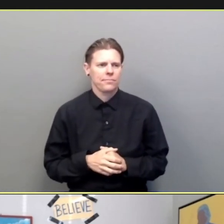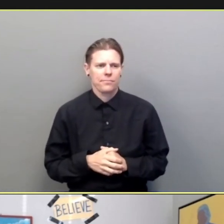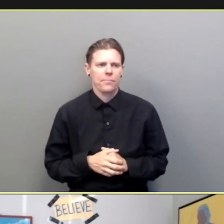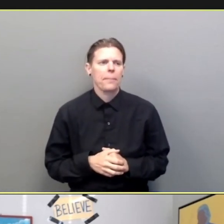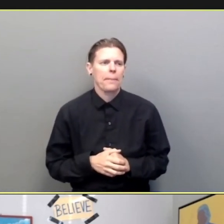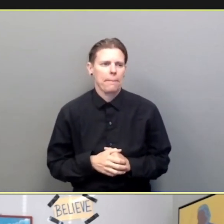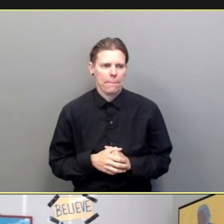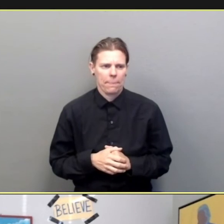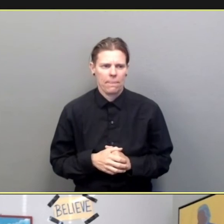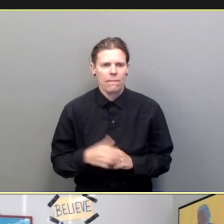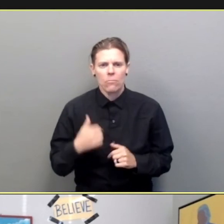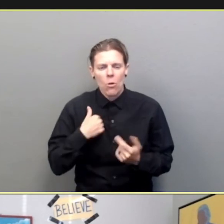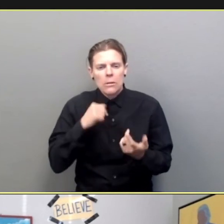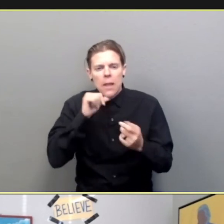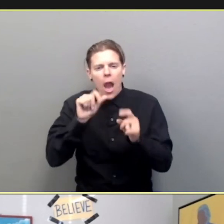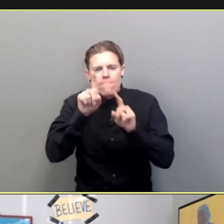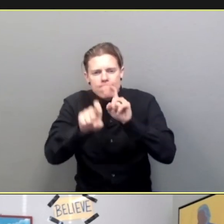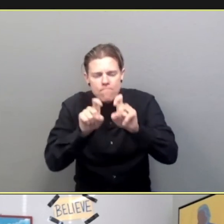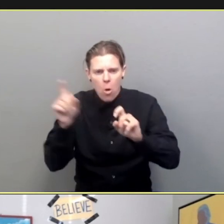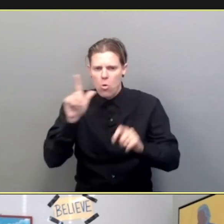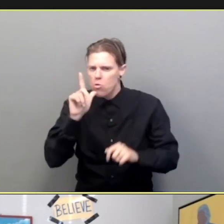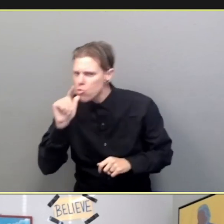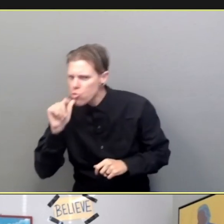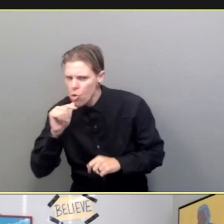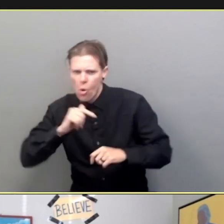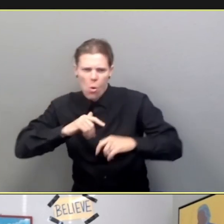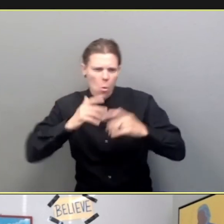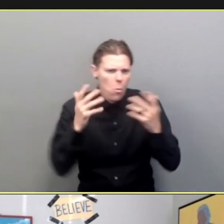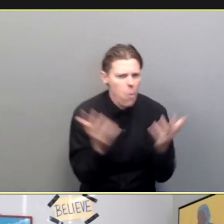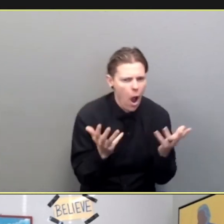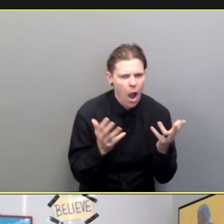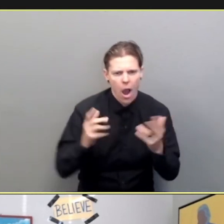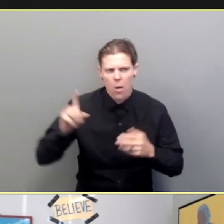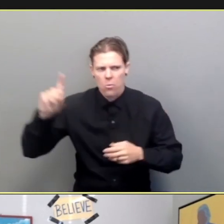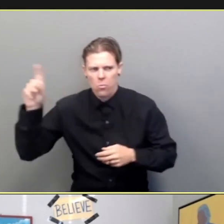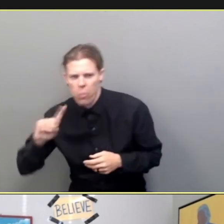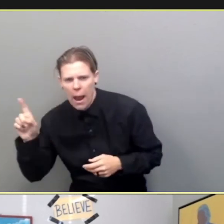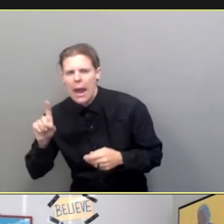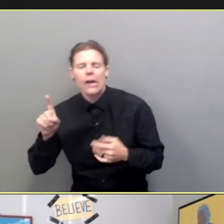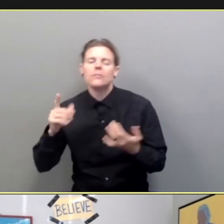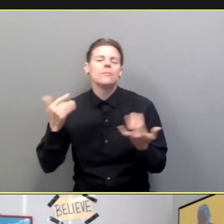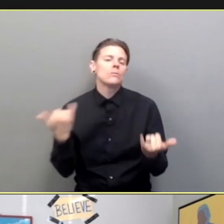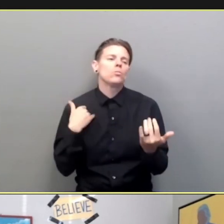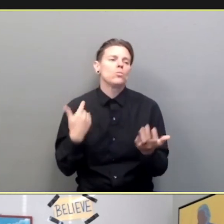want to start making that question less,